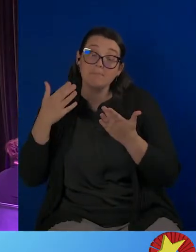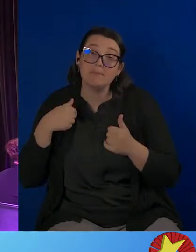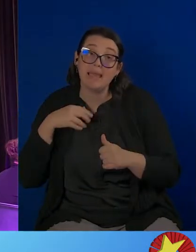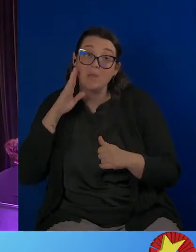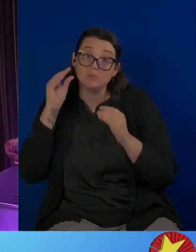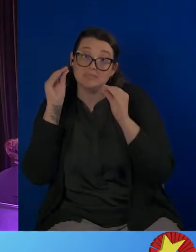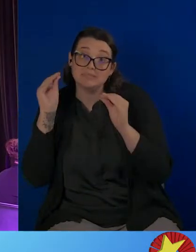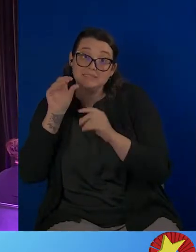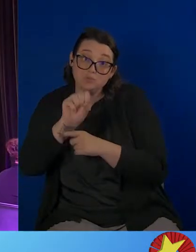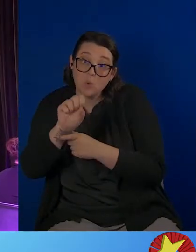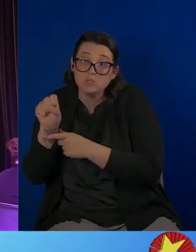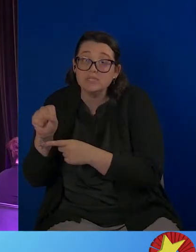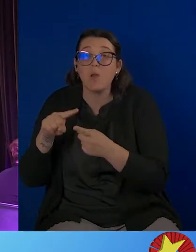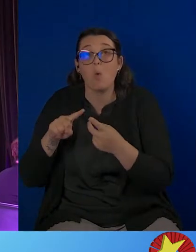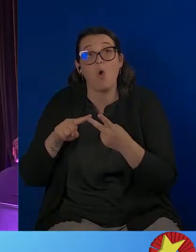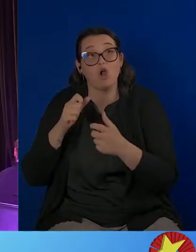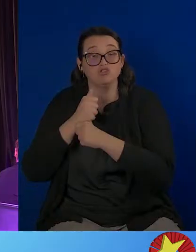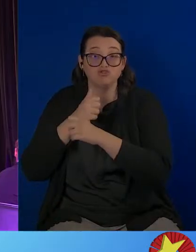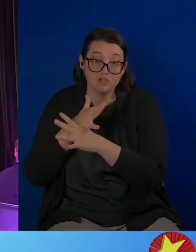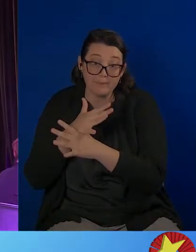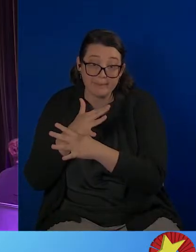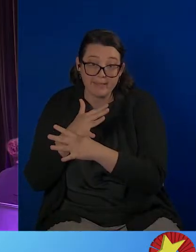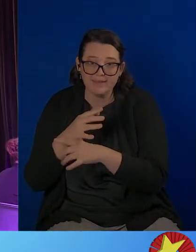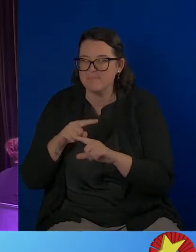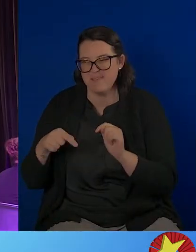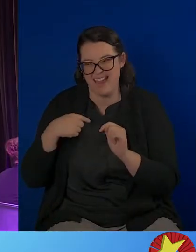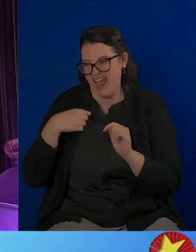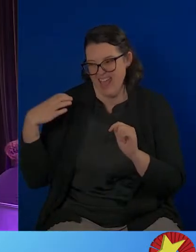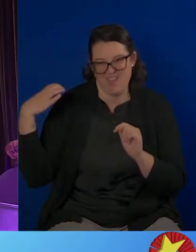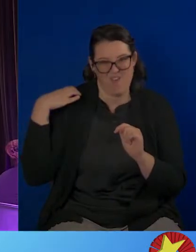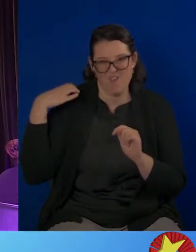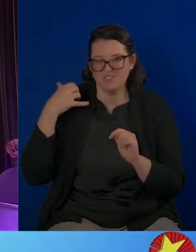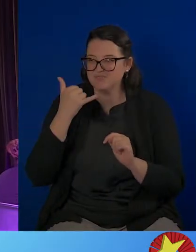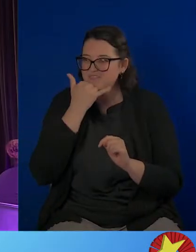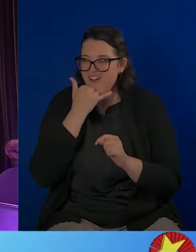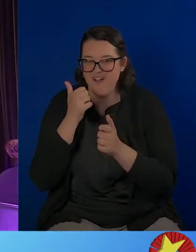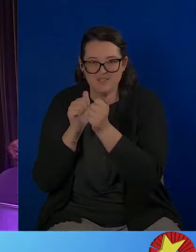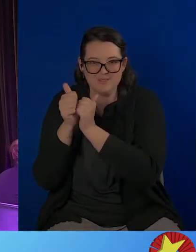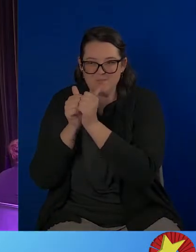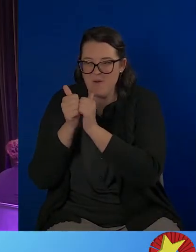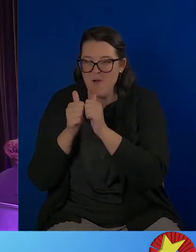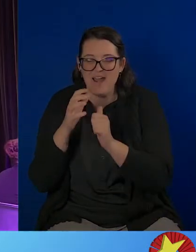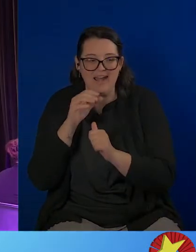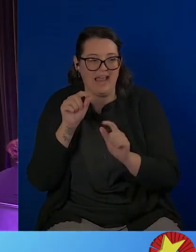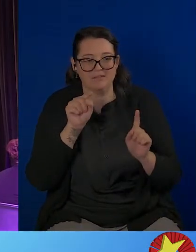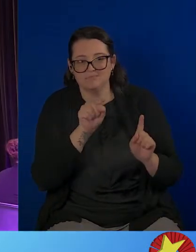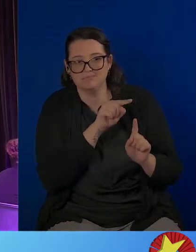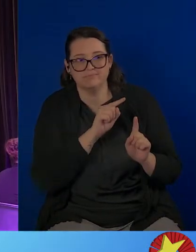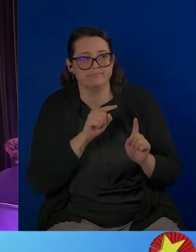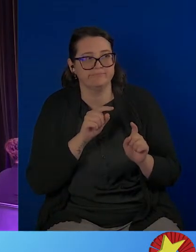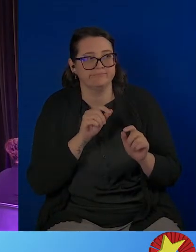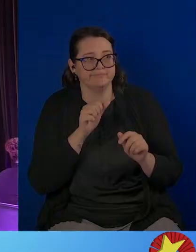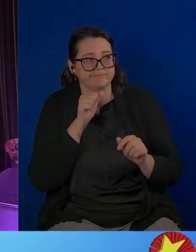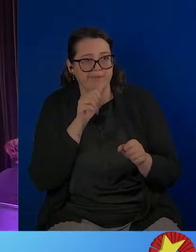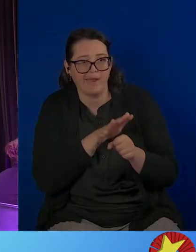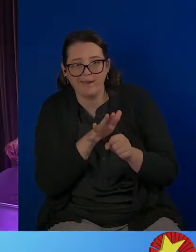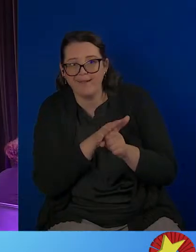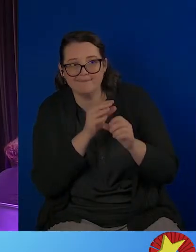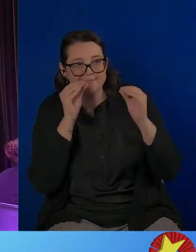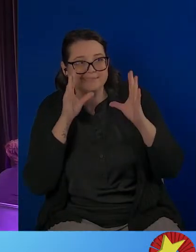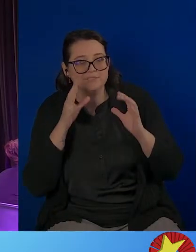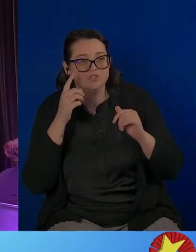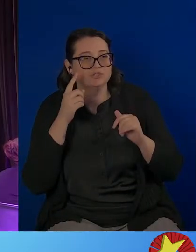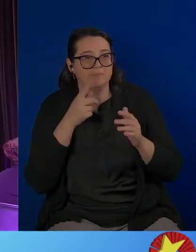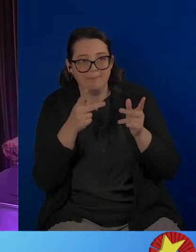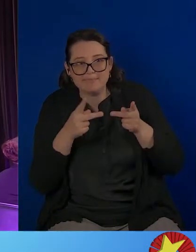school. But I coached the wrong sport, and there weren't enough special teachers or teachers of German in the district. So a little bird came by and